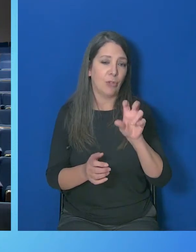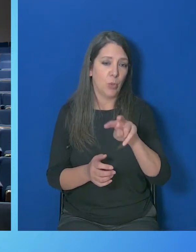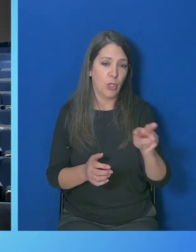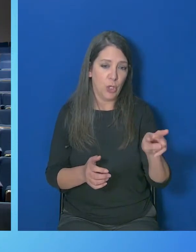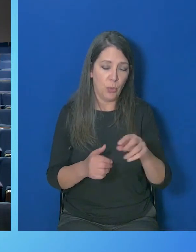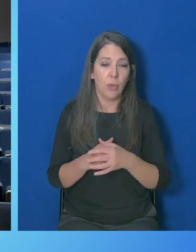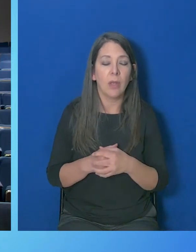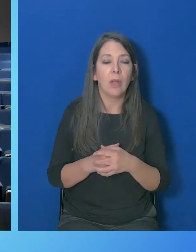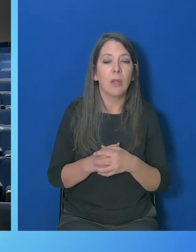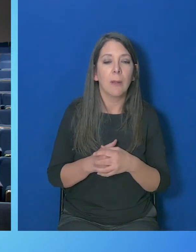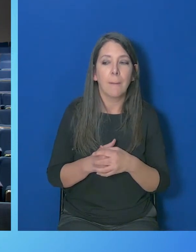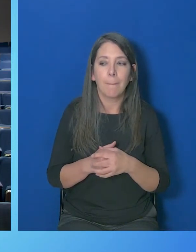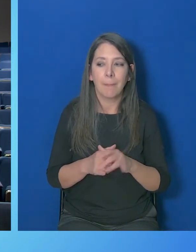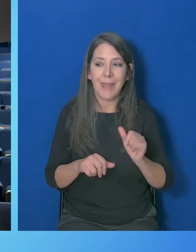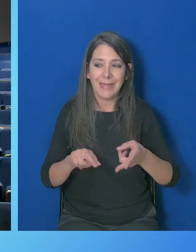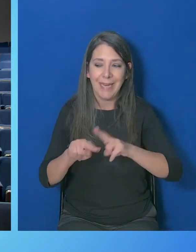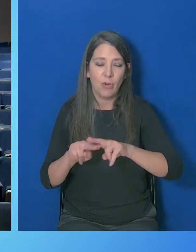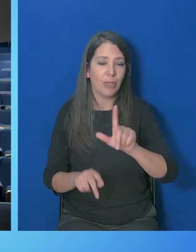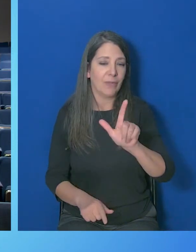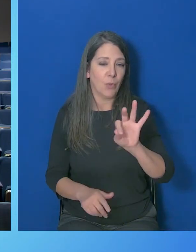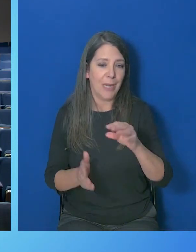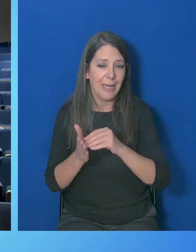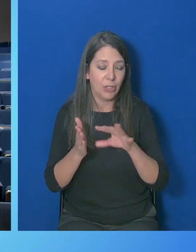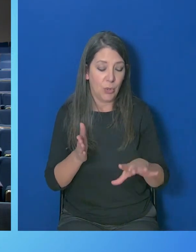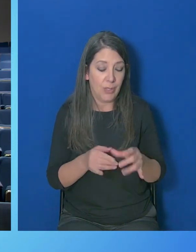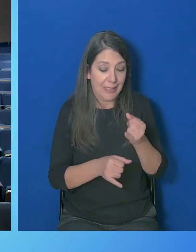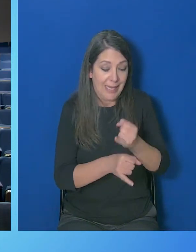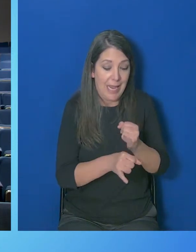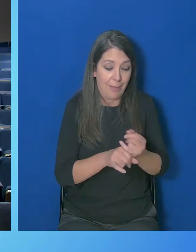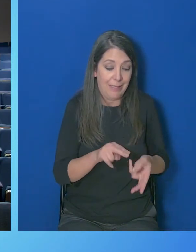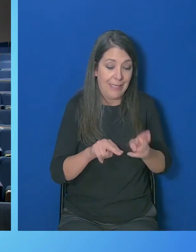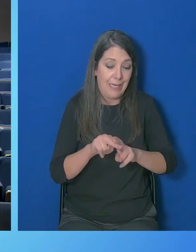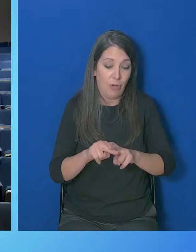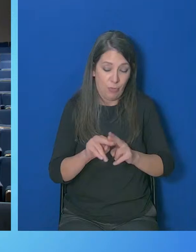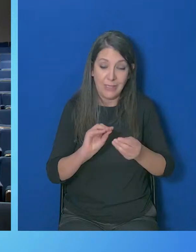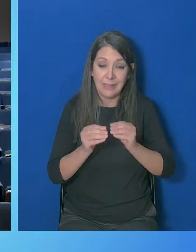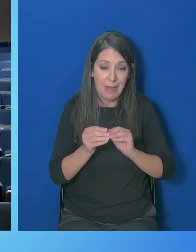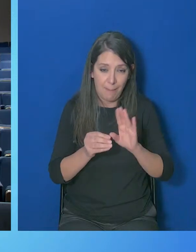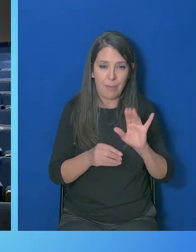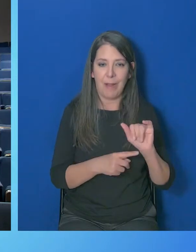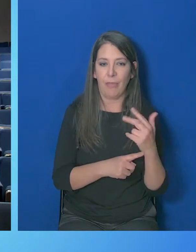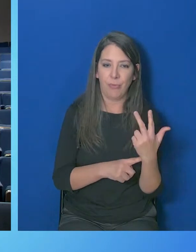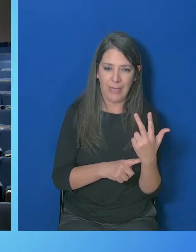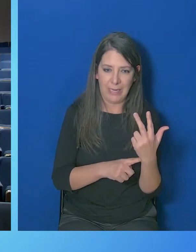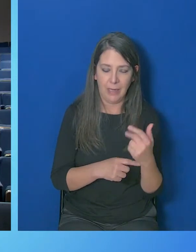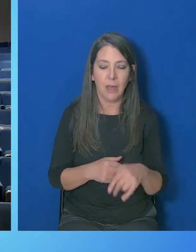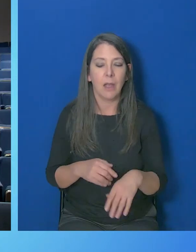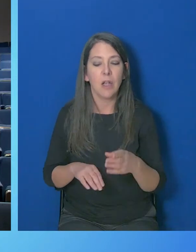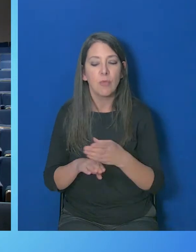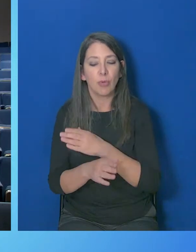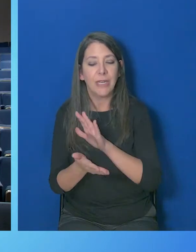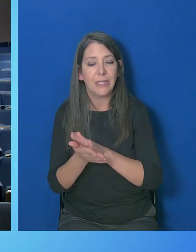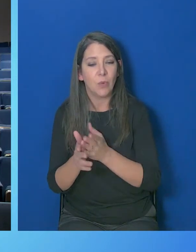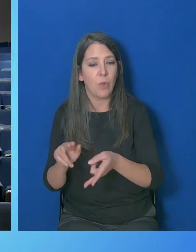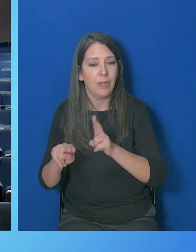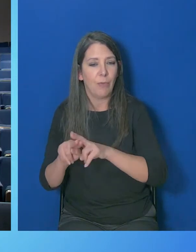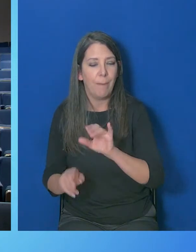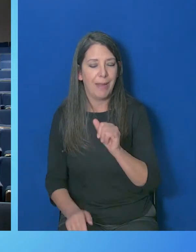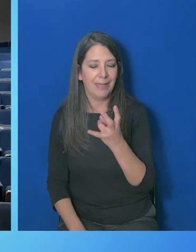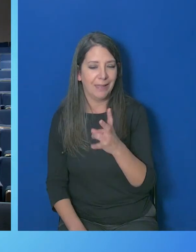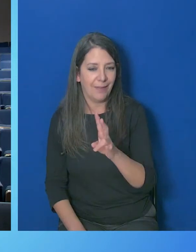students. Campus students have increased by 3, preschool students have increased by